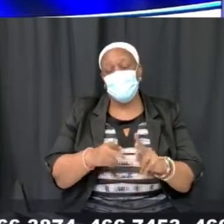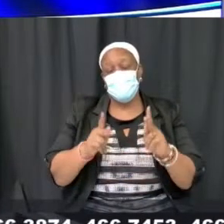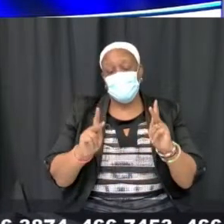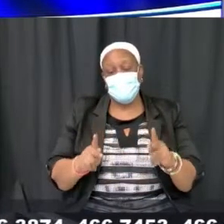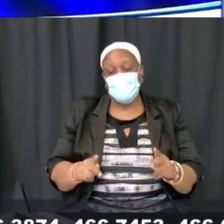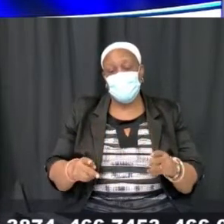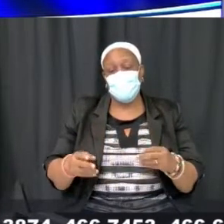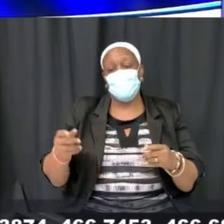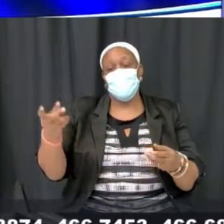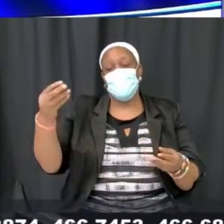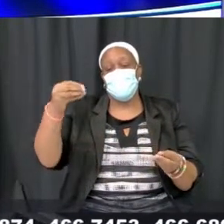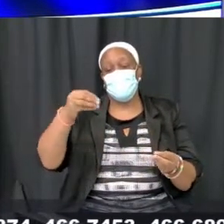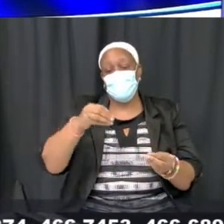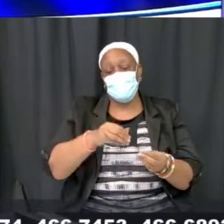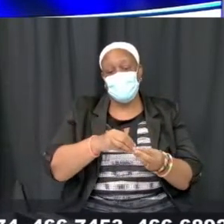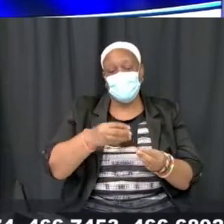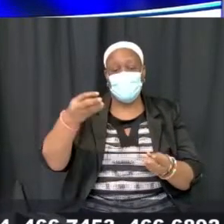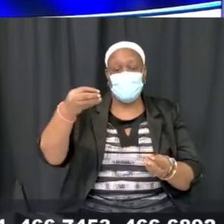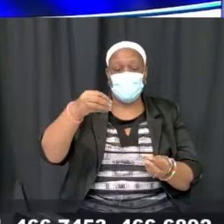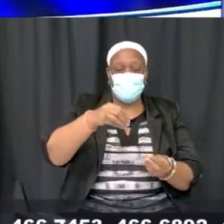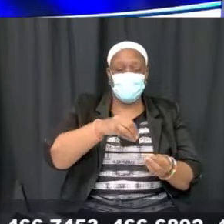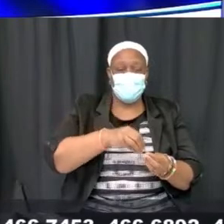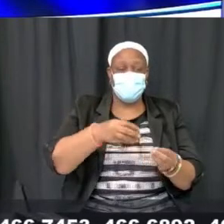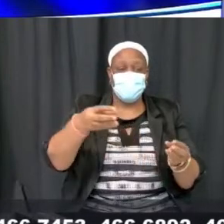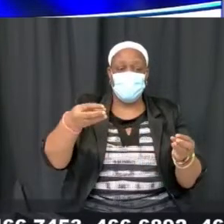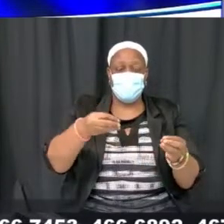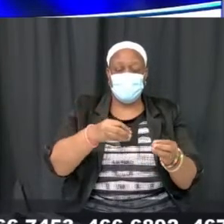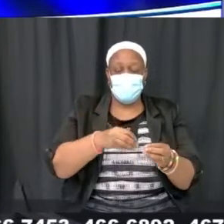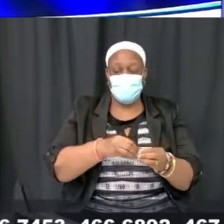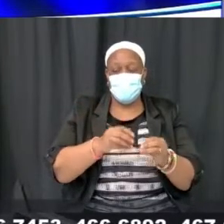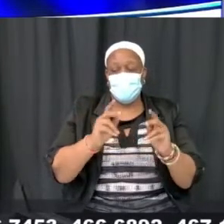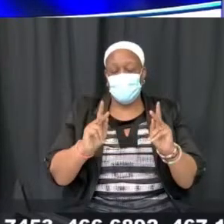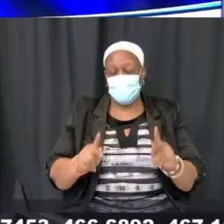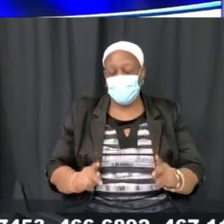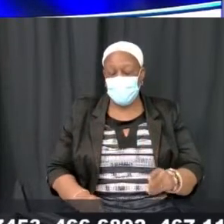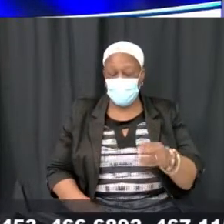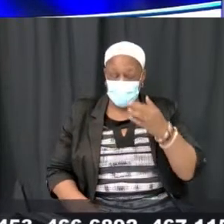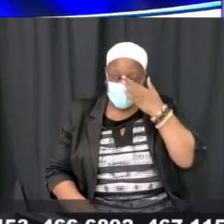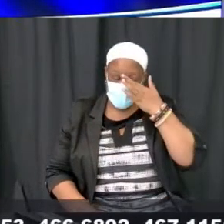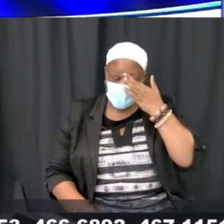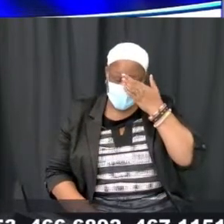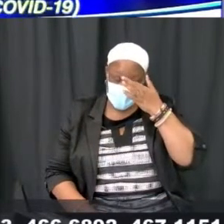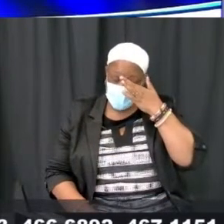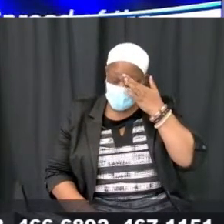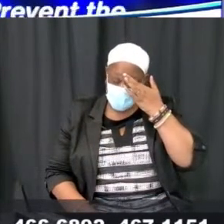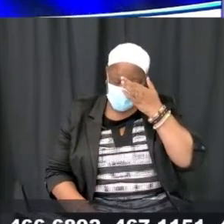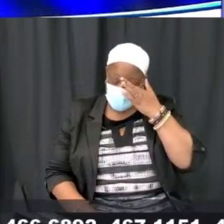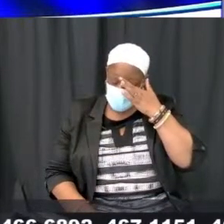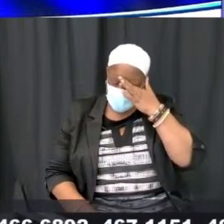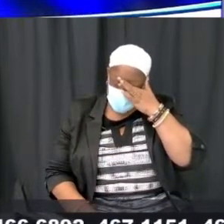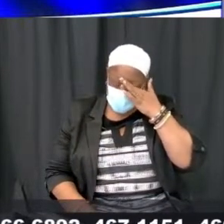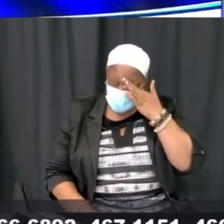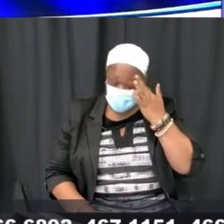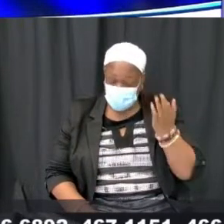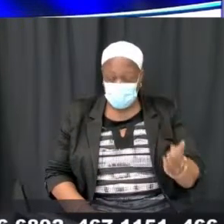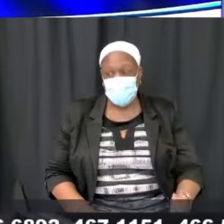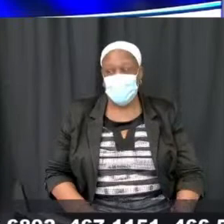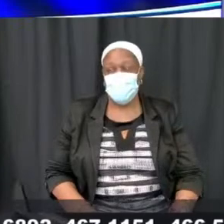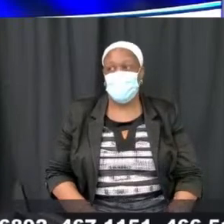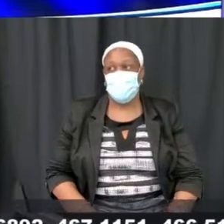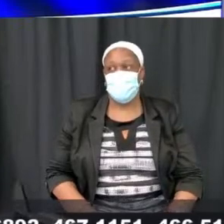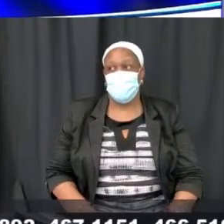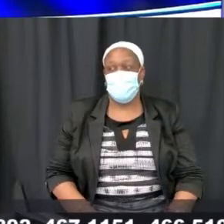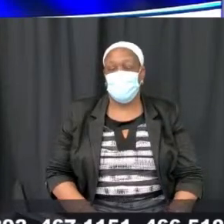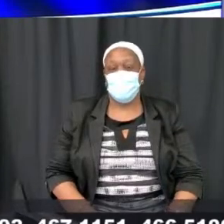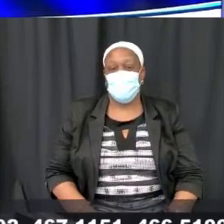the quarantine list depends on the number of positive cases we add on a daily basis. So it